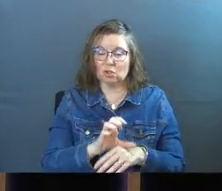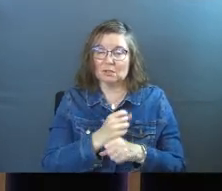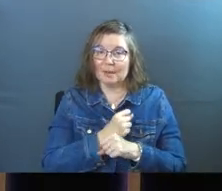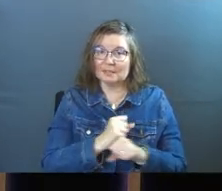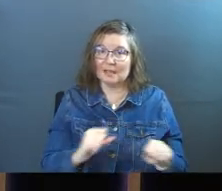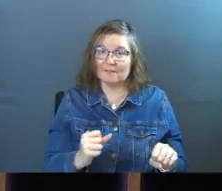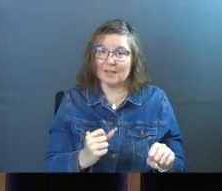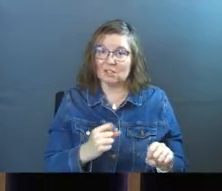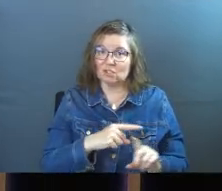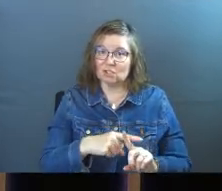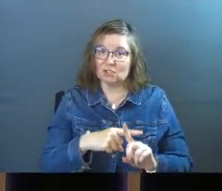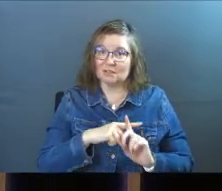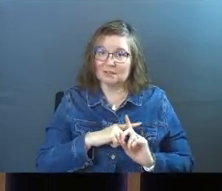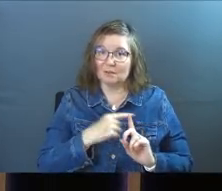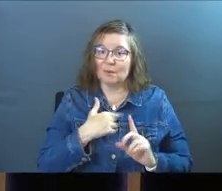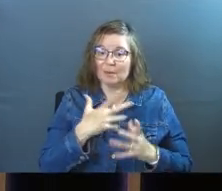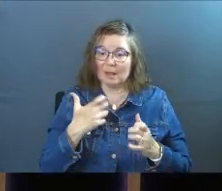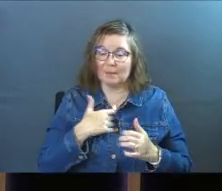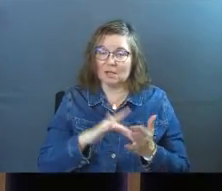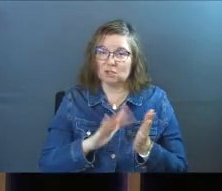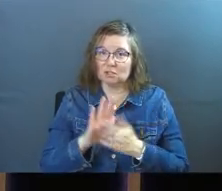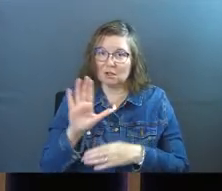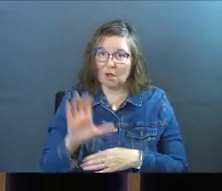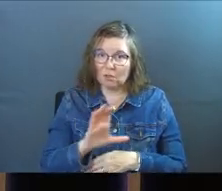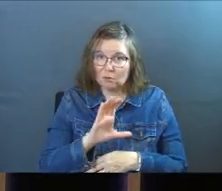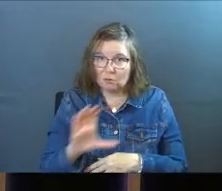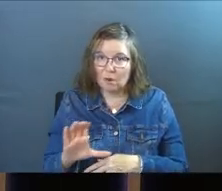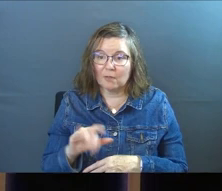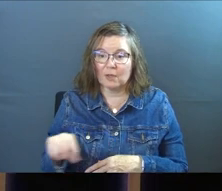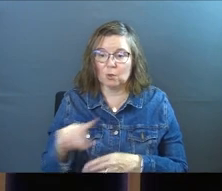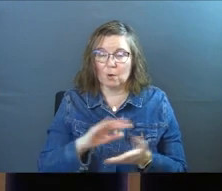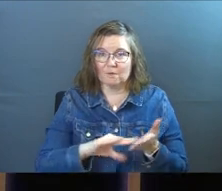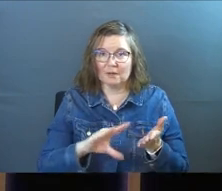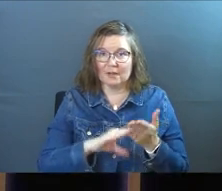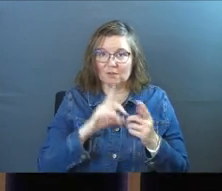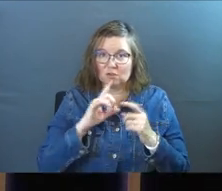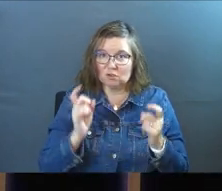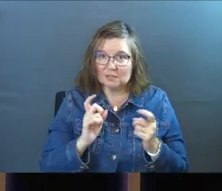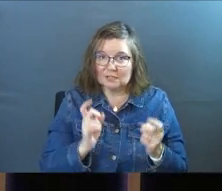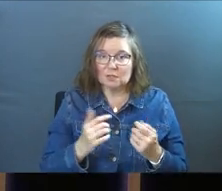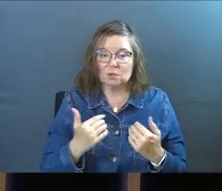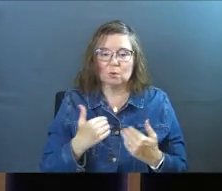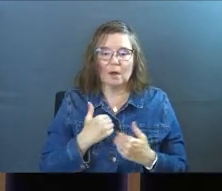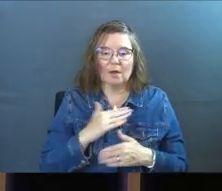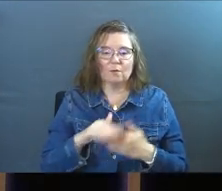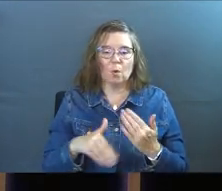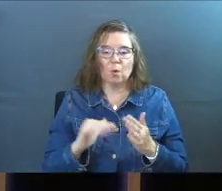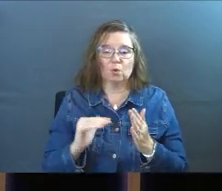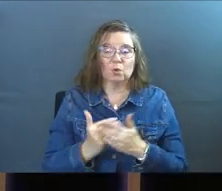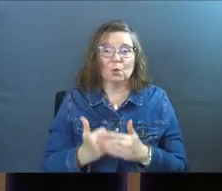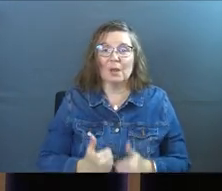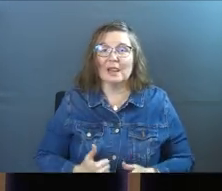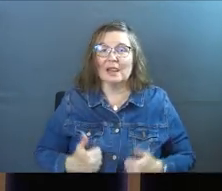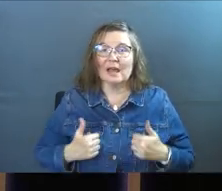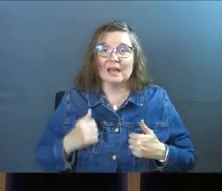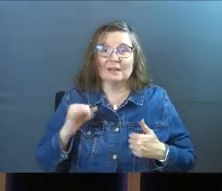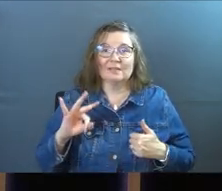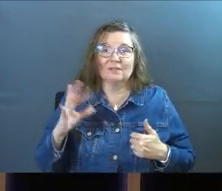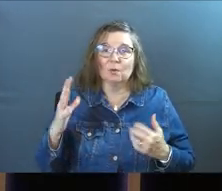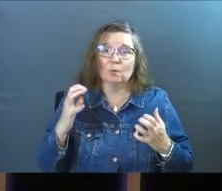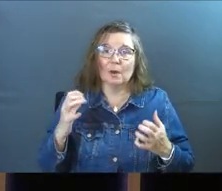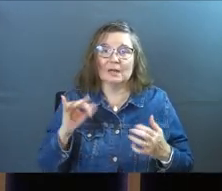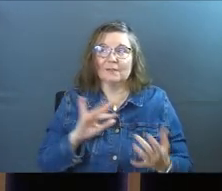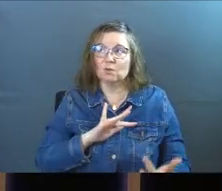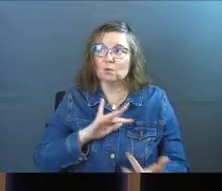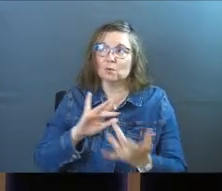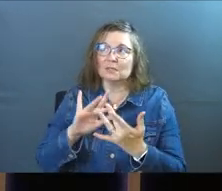salvation. We talk a lot about Jesus on the cross and the fact that you are forgiven for your sins and you can have a whole new life if you want it, if